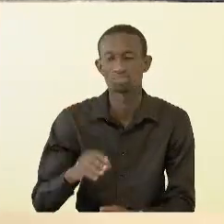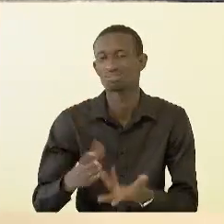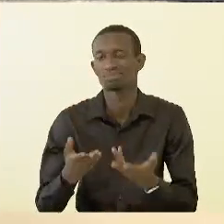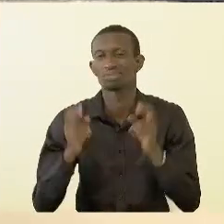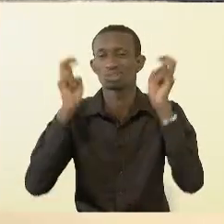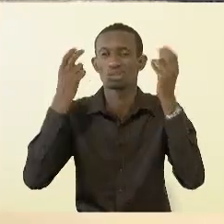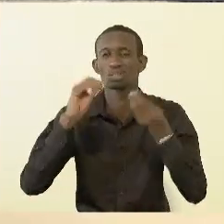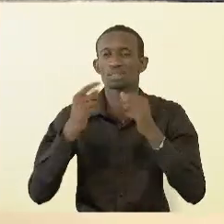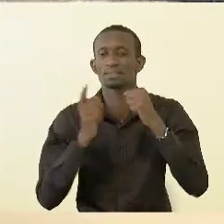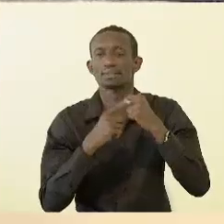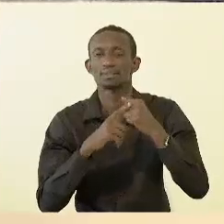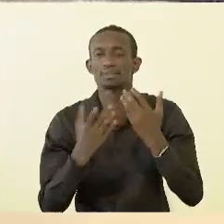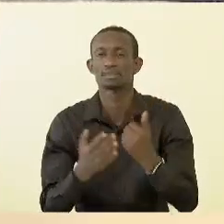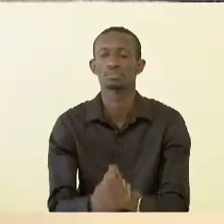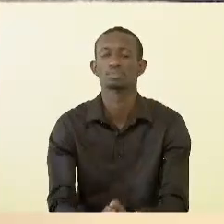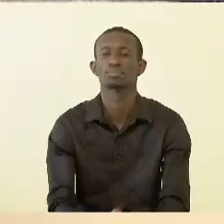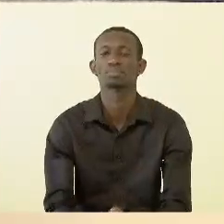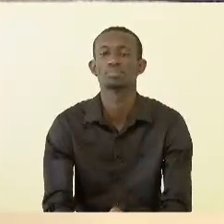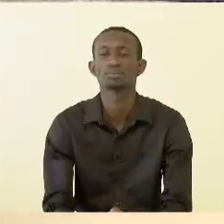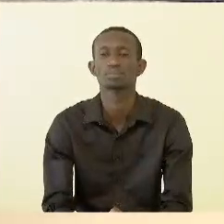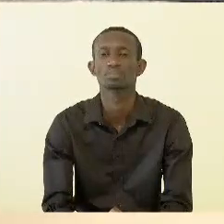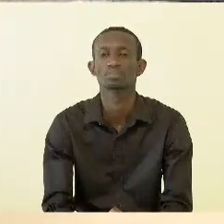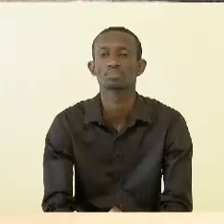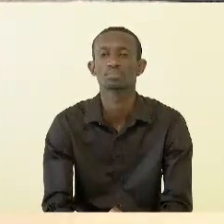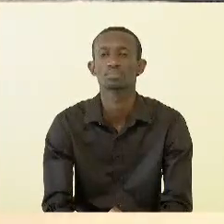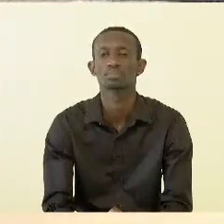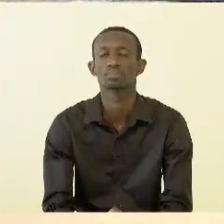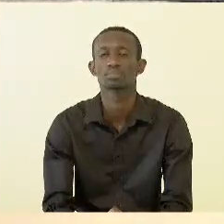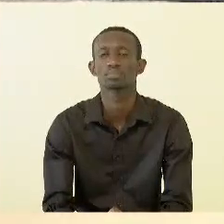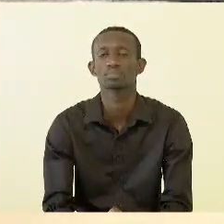I expect you to have discussed that one. So